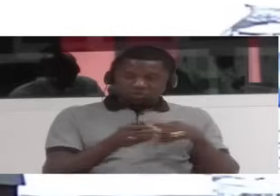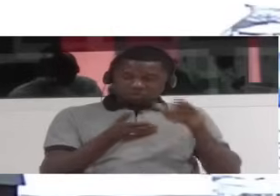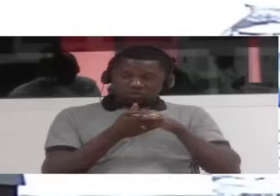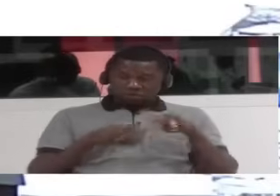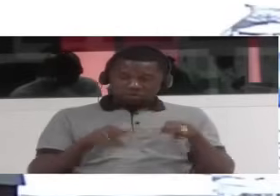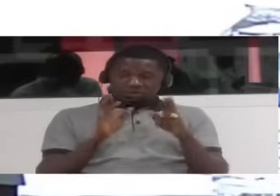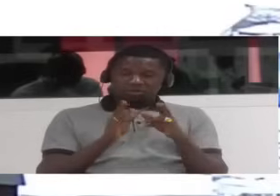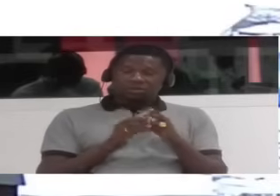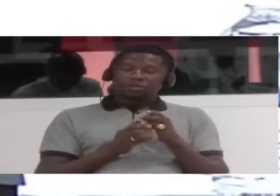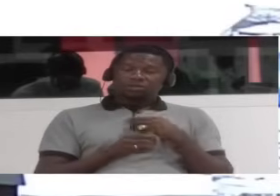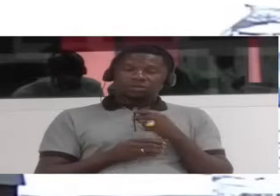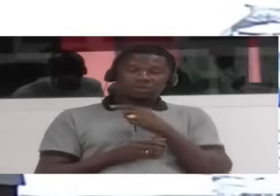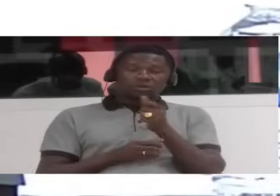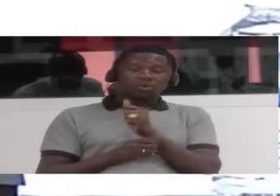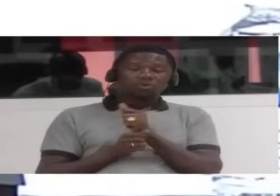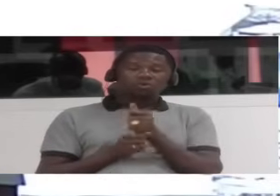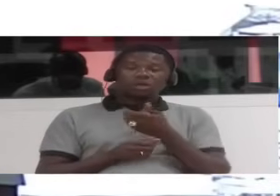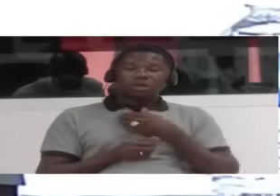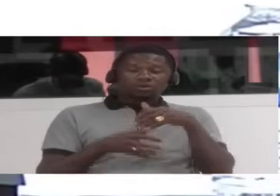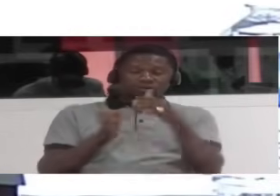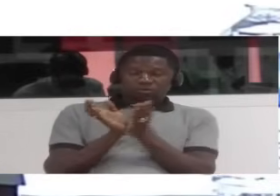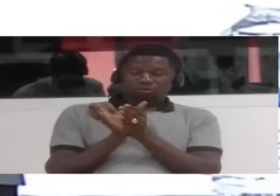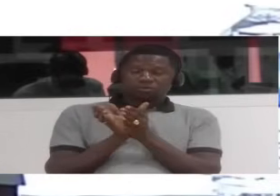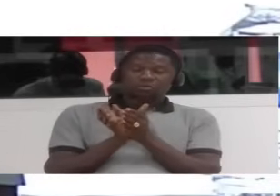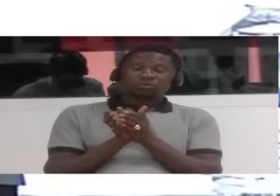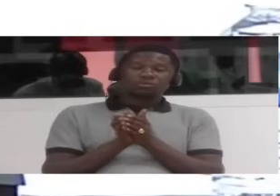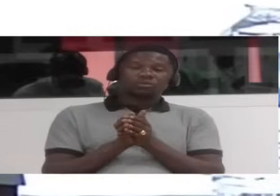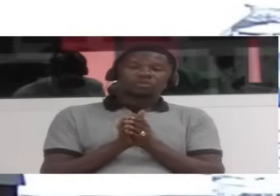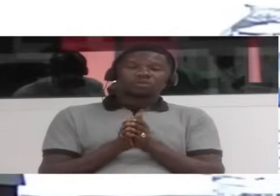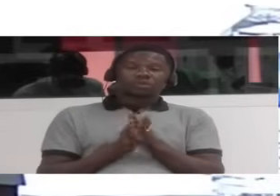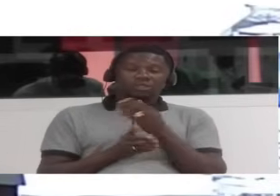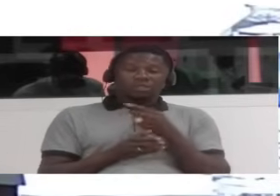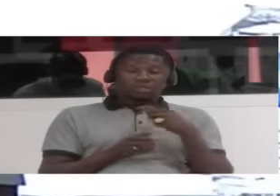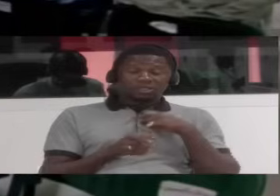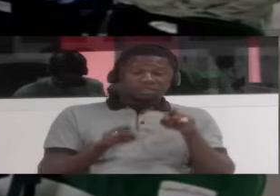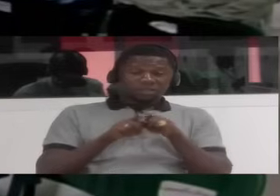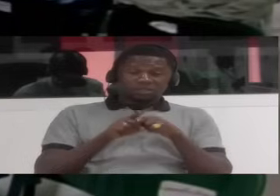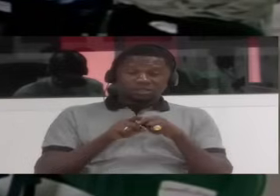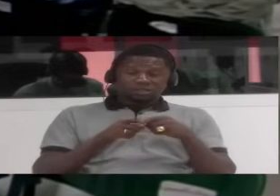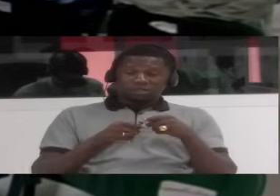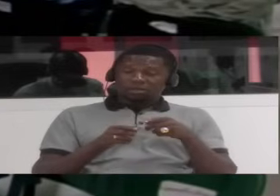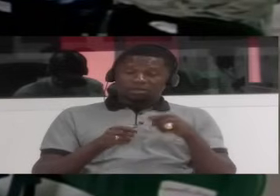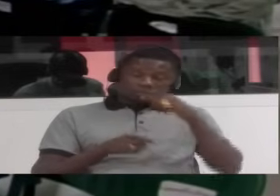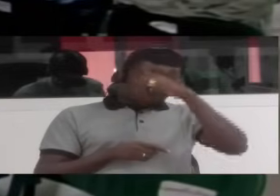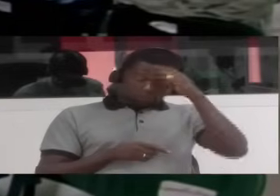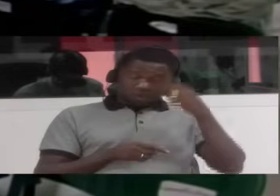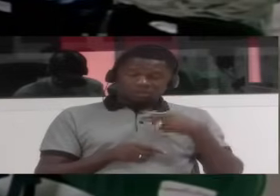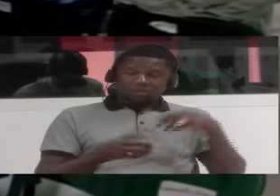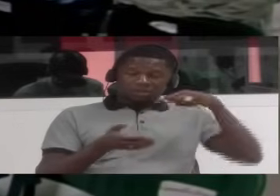also a group that is in the same operation in